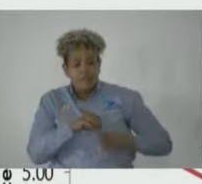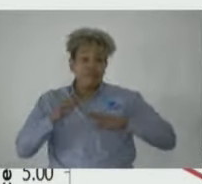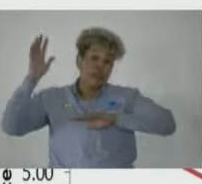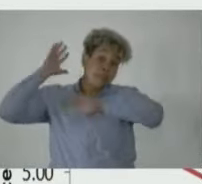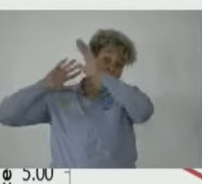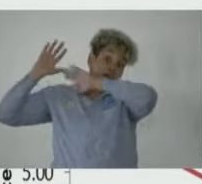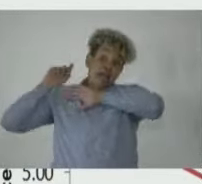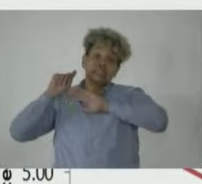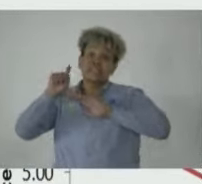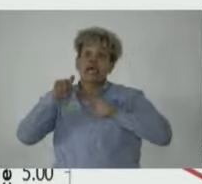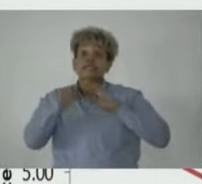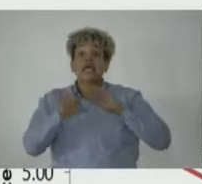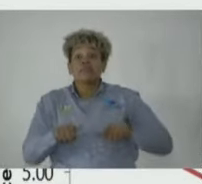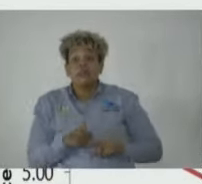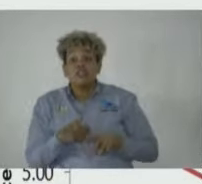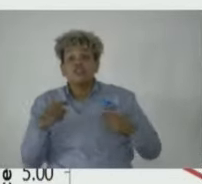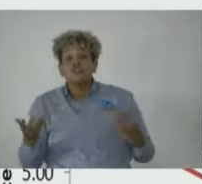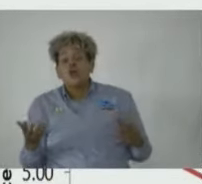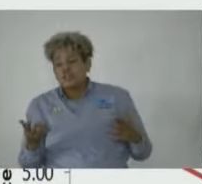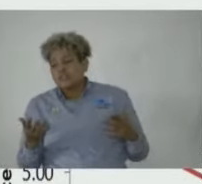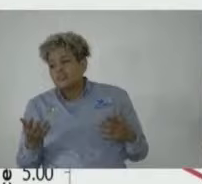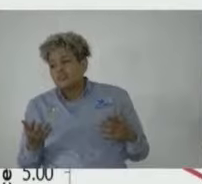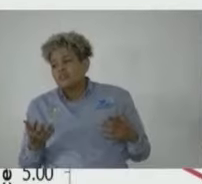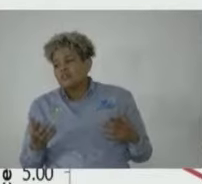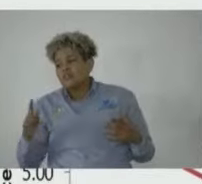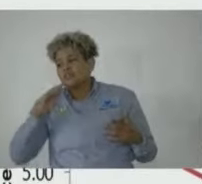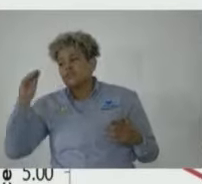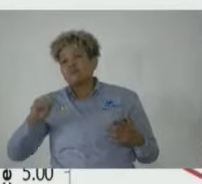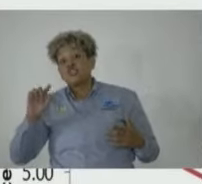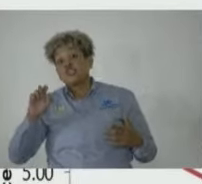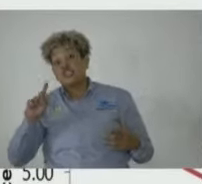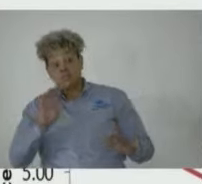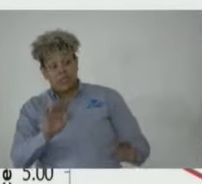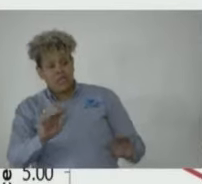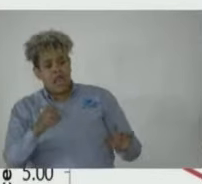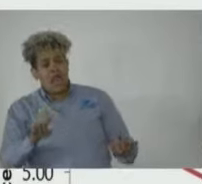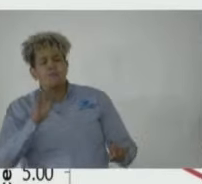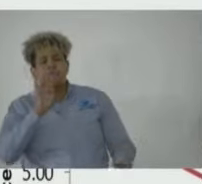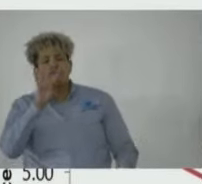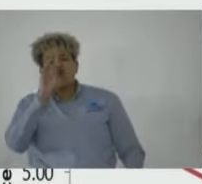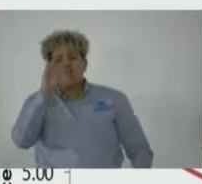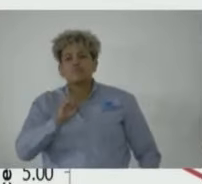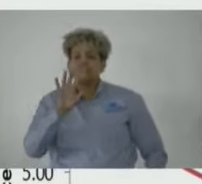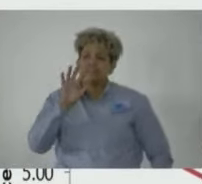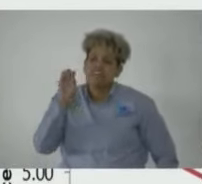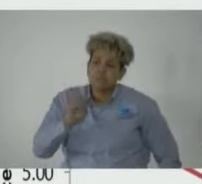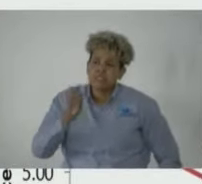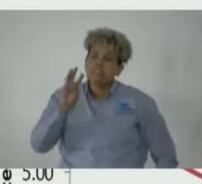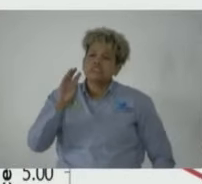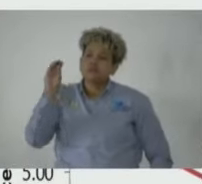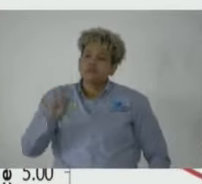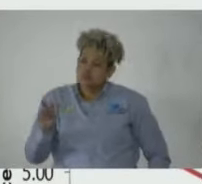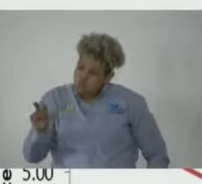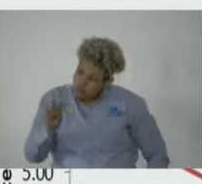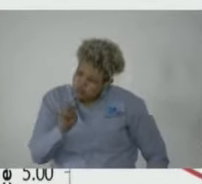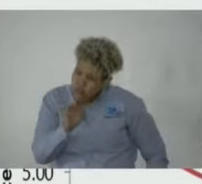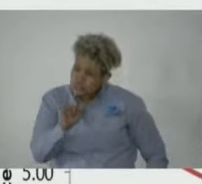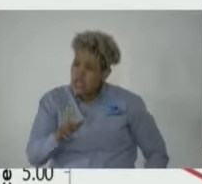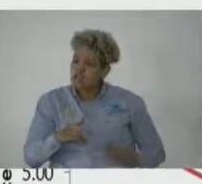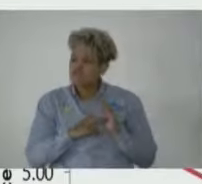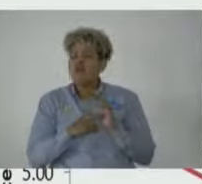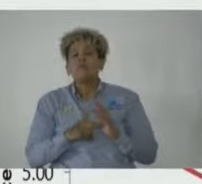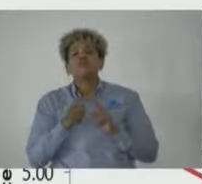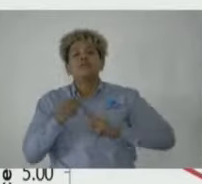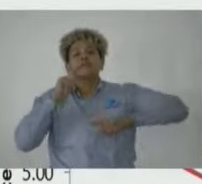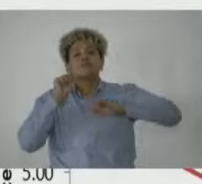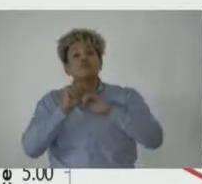past, tax expenditures as a percentage of GDP were 4%, 5%, 6%. That just represents, and